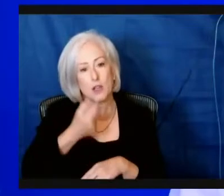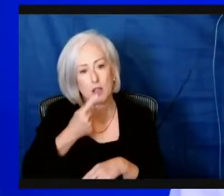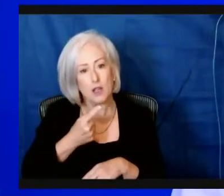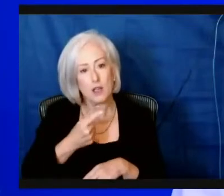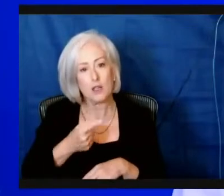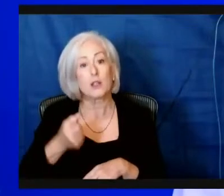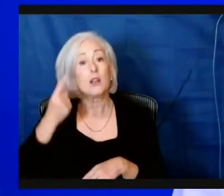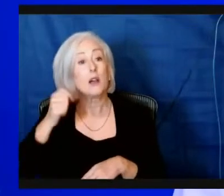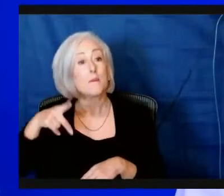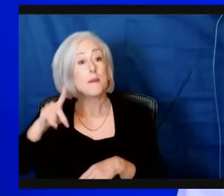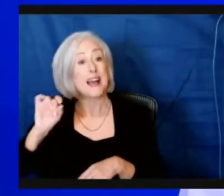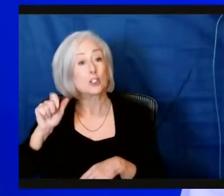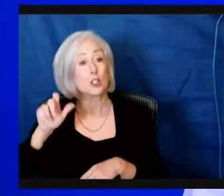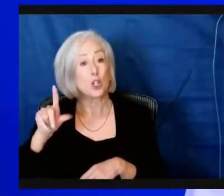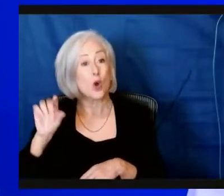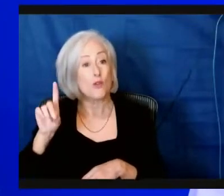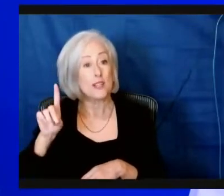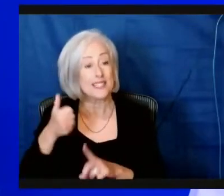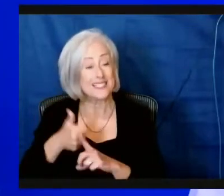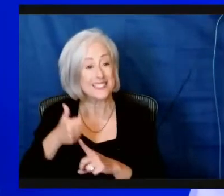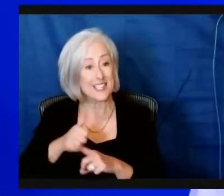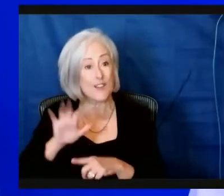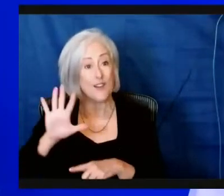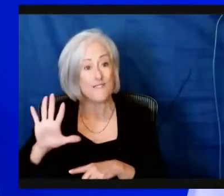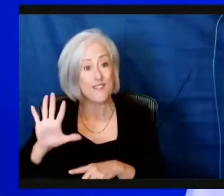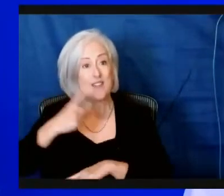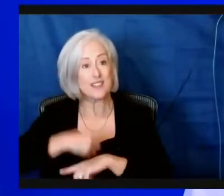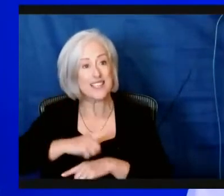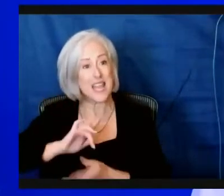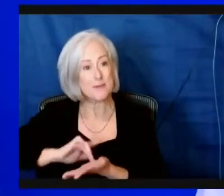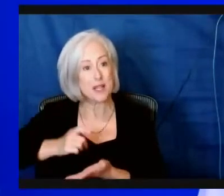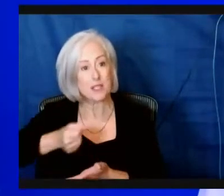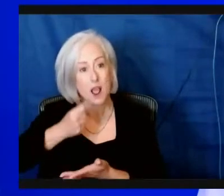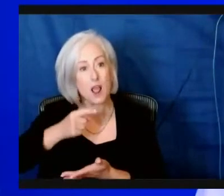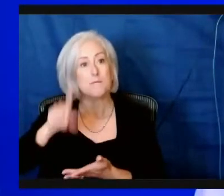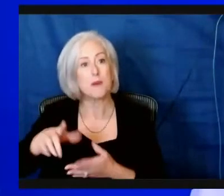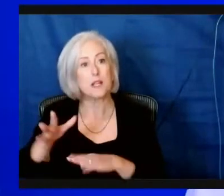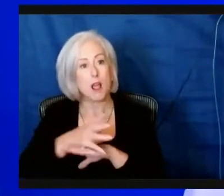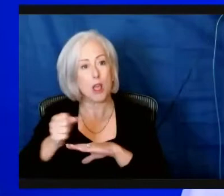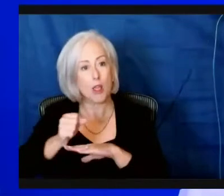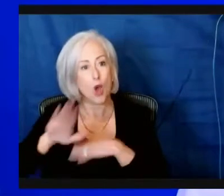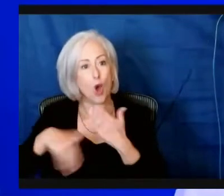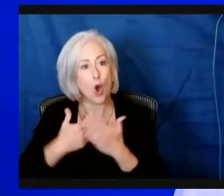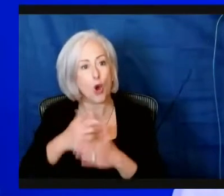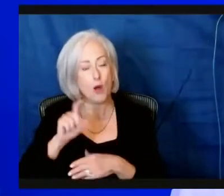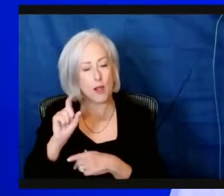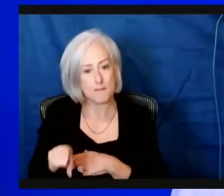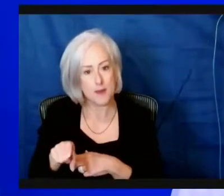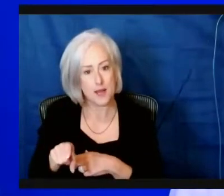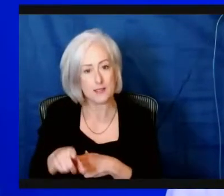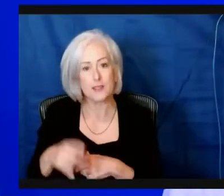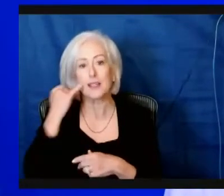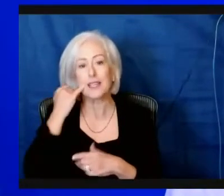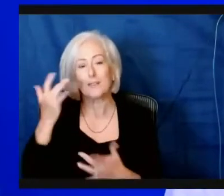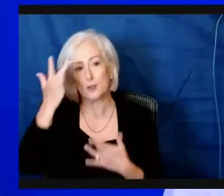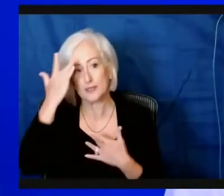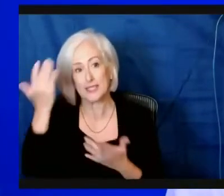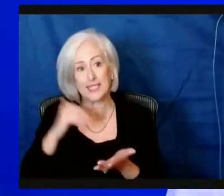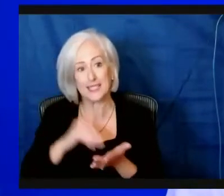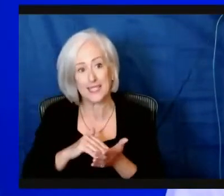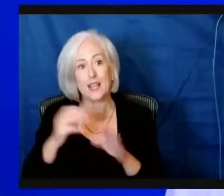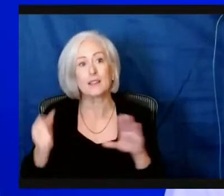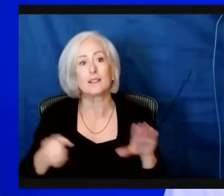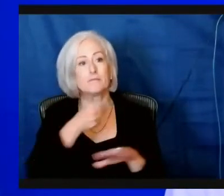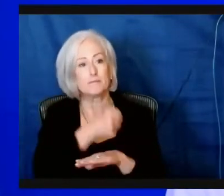course. But if you do have a rebound in symptoms, remember you have to go back to isolation again for the 5 days, just as you would when